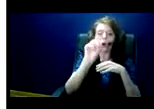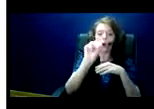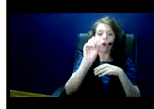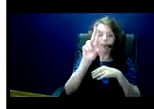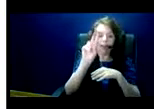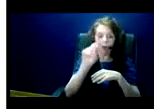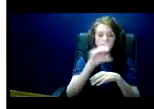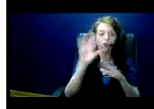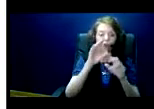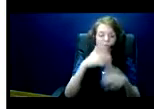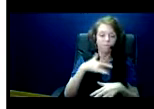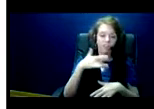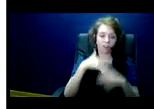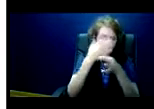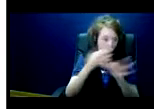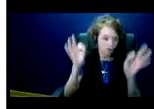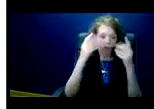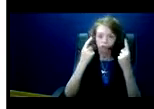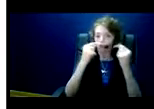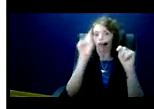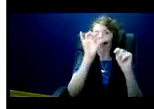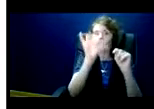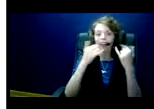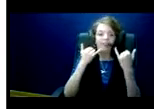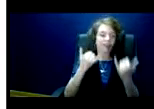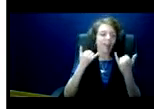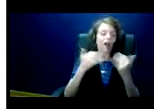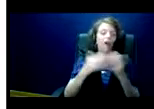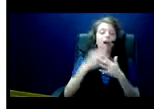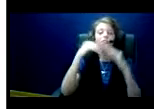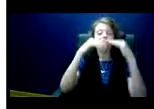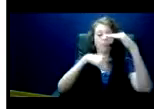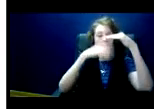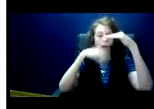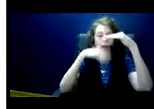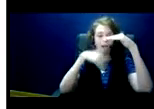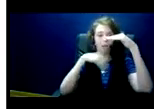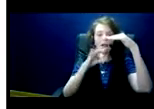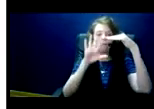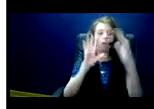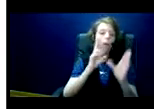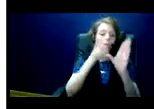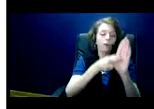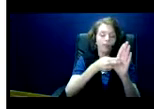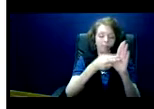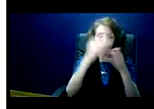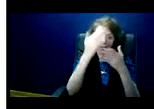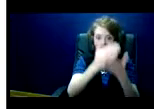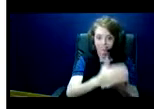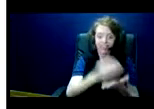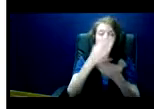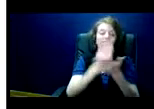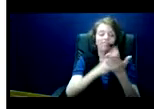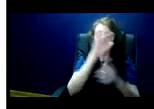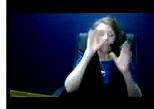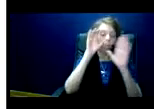So you can feel free to go ahead and try that now if you like. Then at the bottom of your participant list, there are some